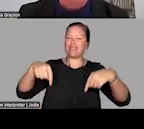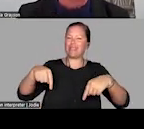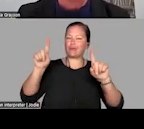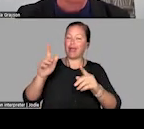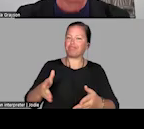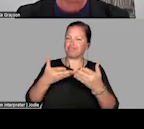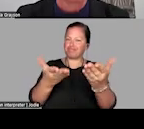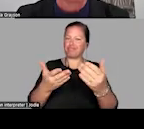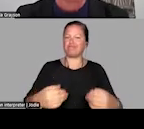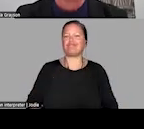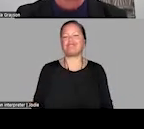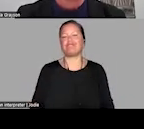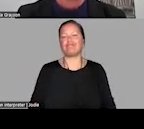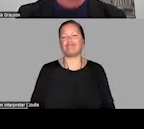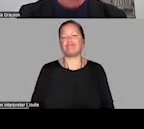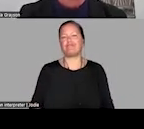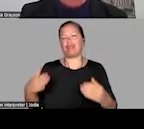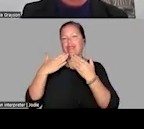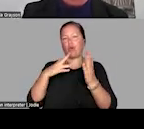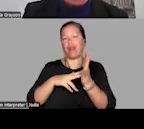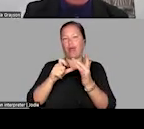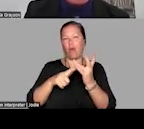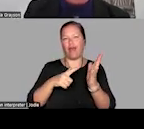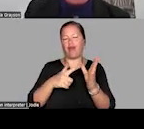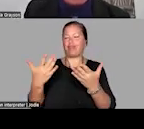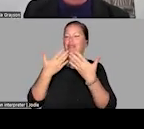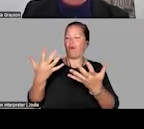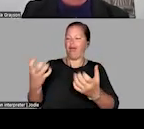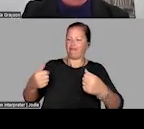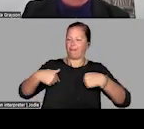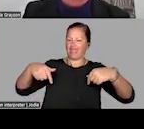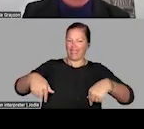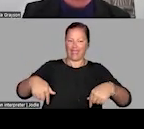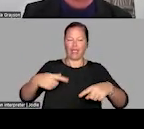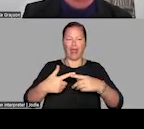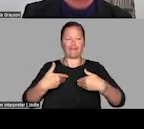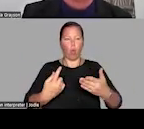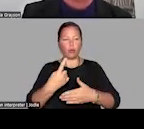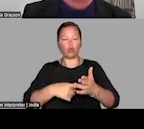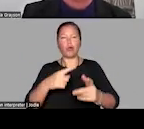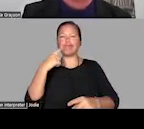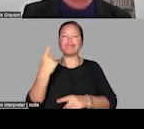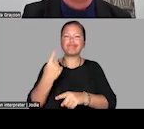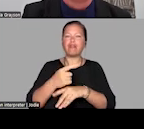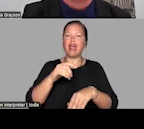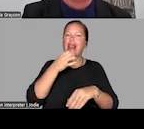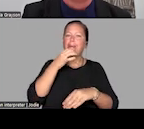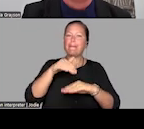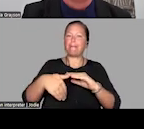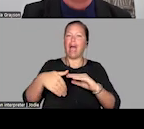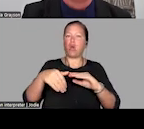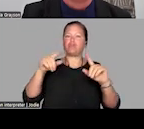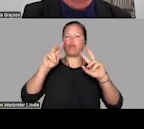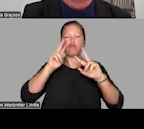Over to you. Thanks very much, Nicola. Thanks for having me, giving me this opportunity to talk a little bit about the current